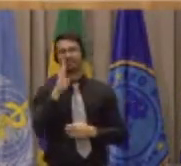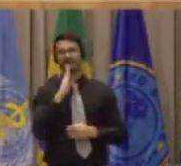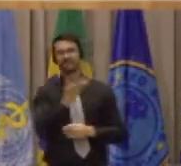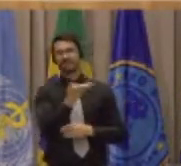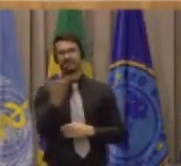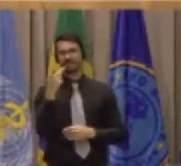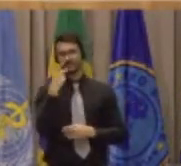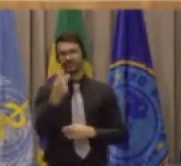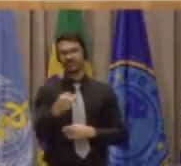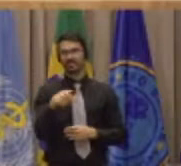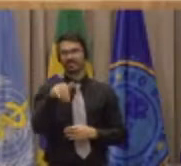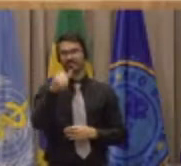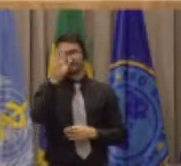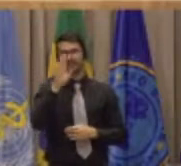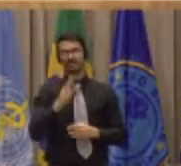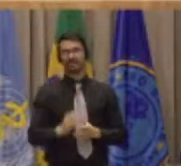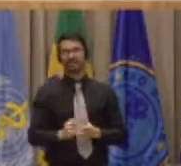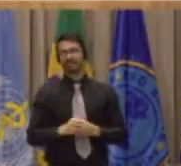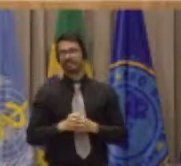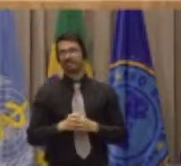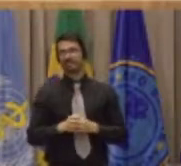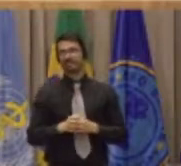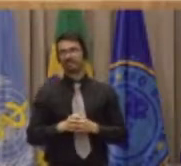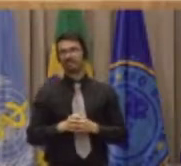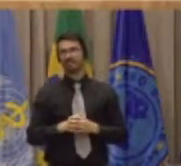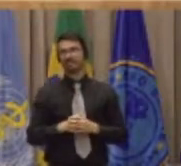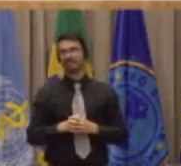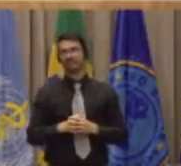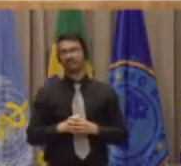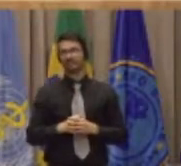like to say something from Brazil?